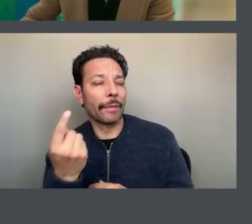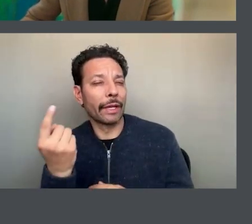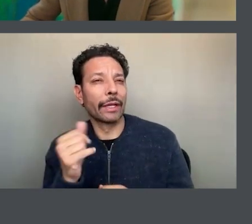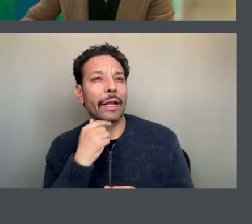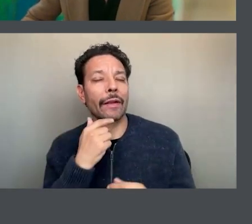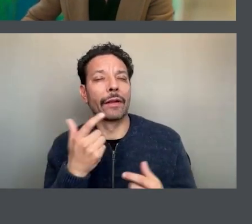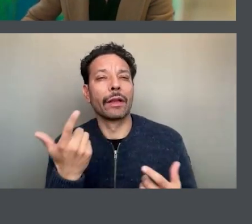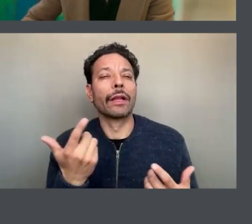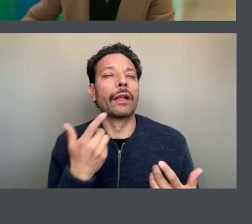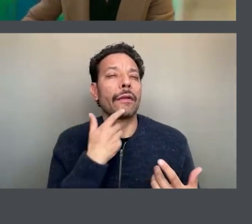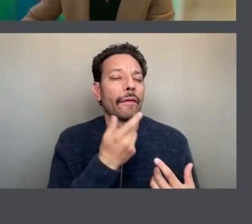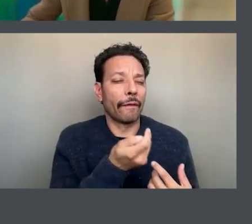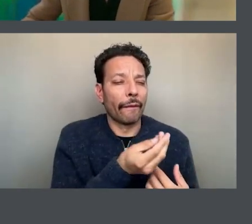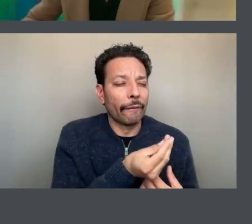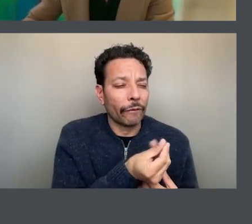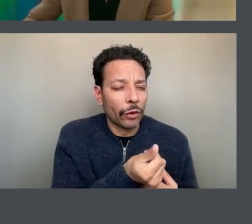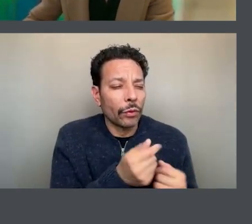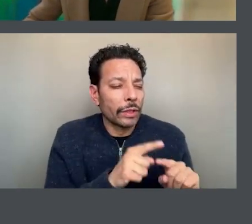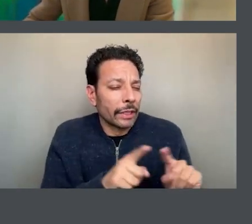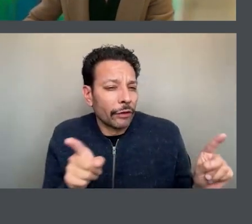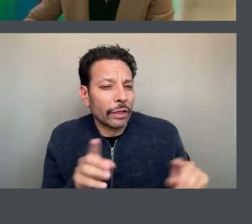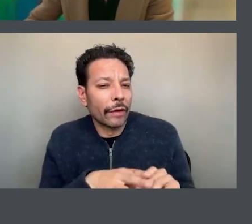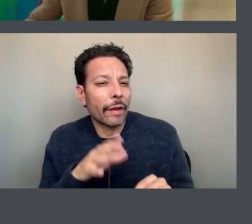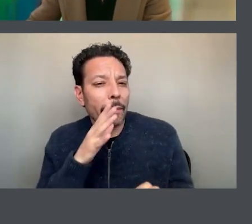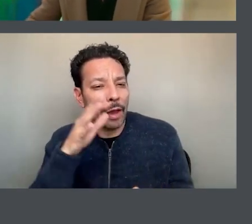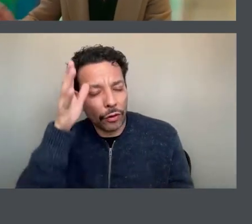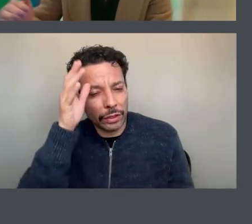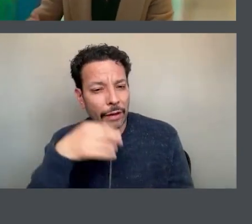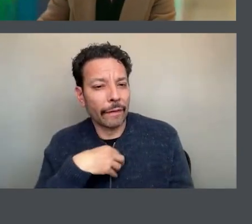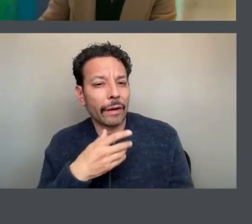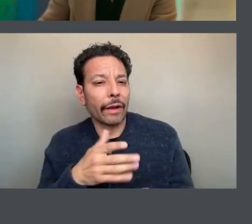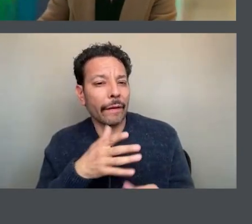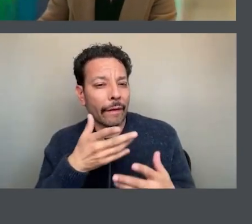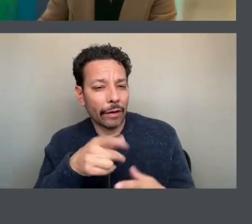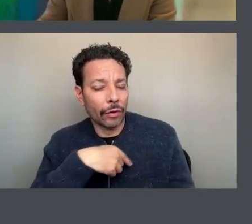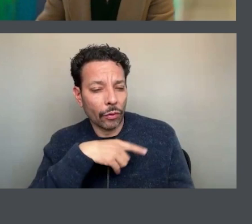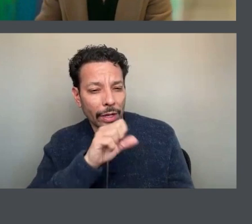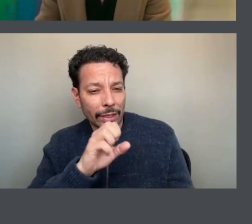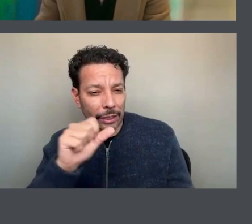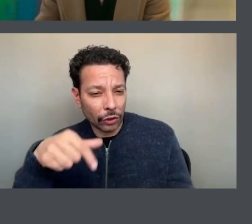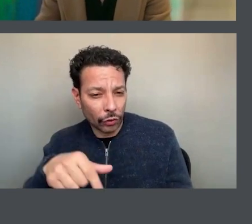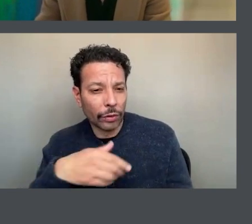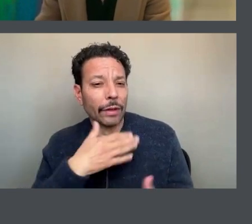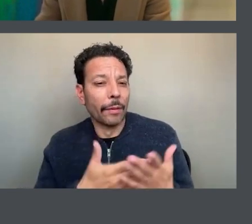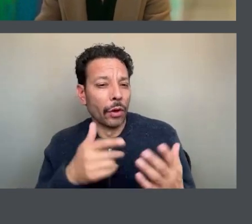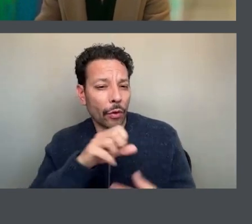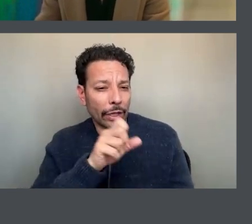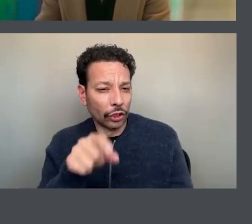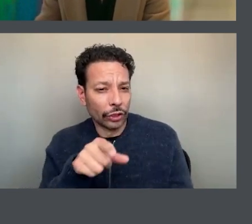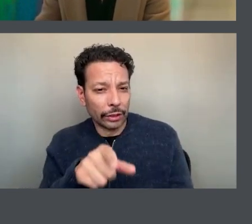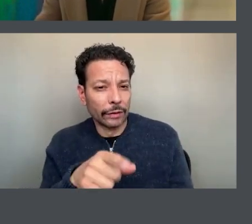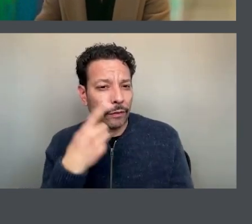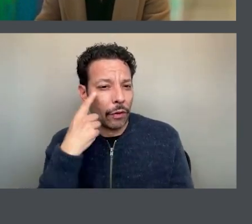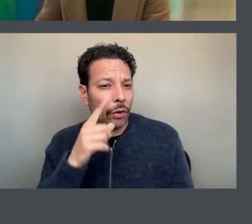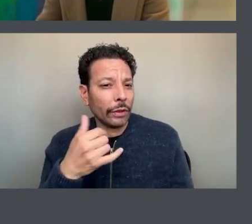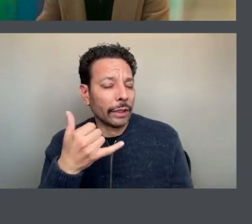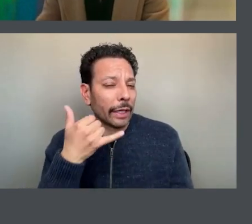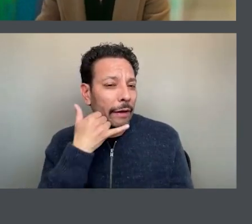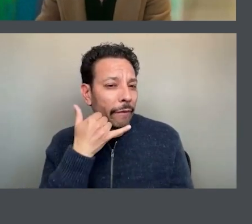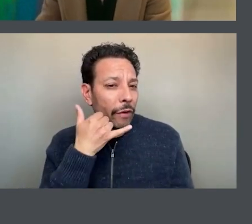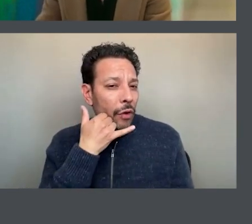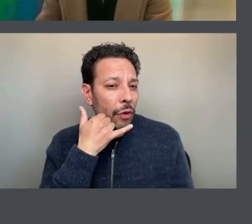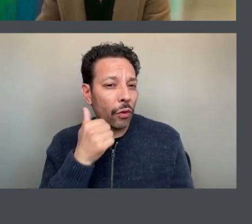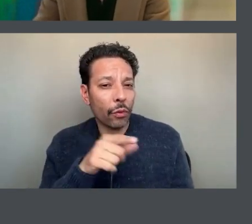small differences for the parent completed version of the SSQ. There are sub-questions. So this is for the